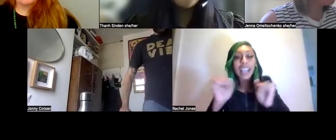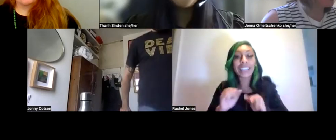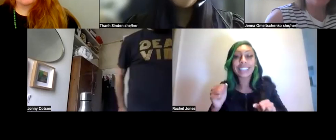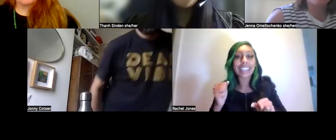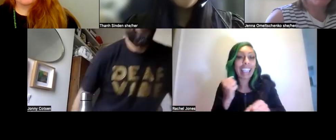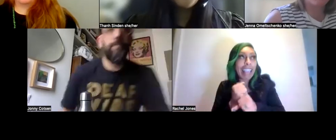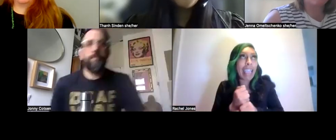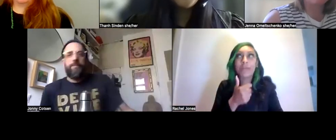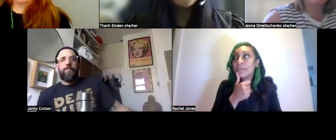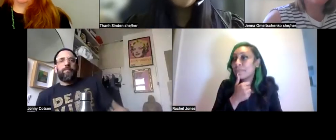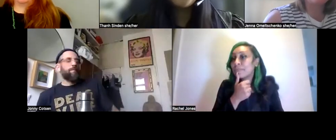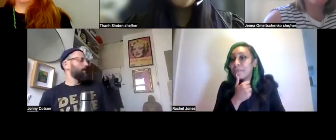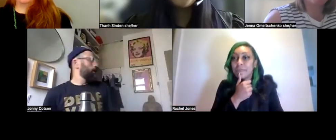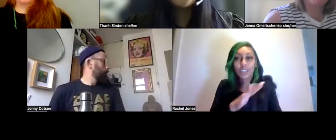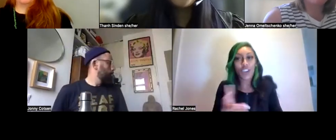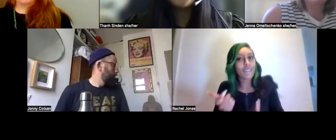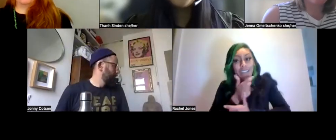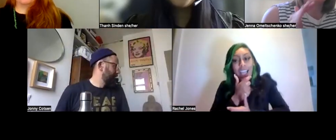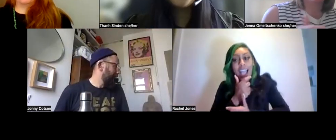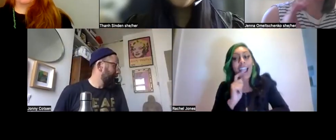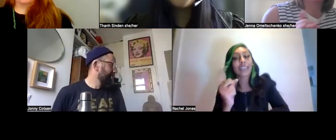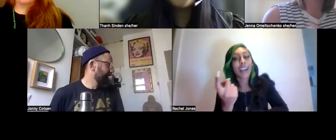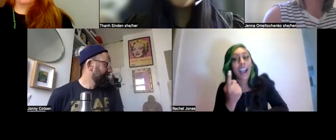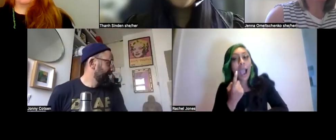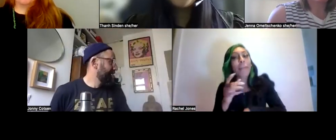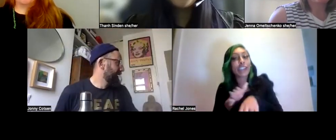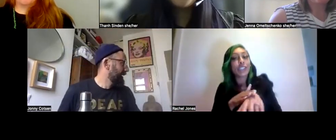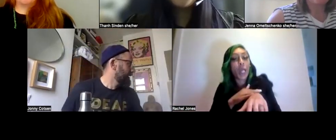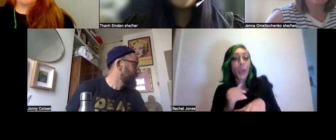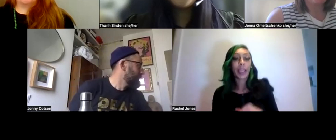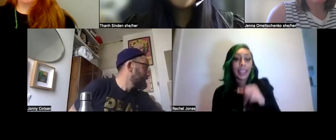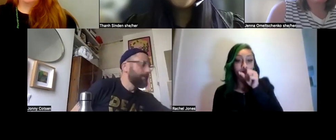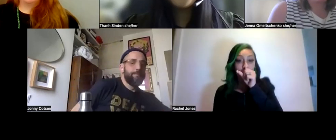fun, is it? But also I think, it's coming slowly.